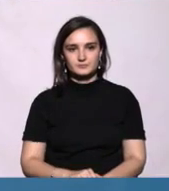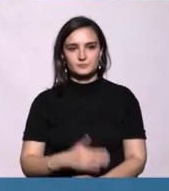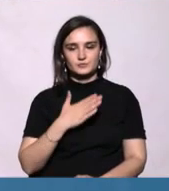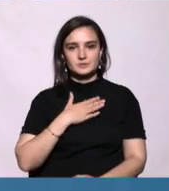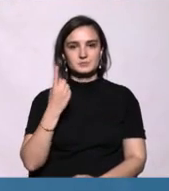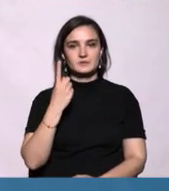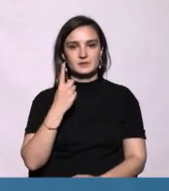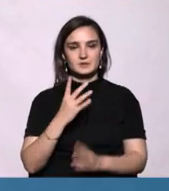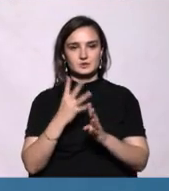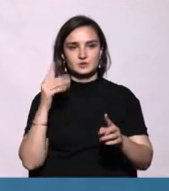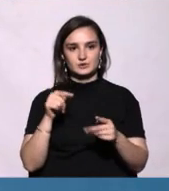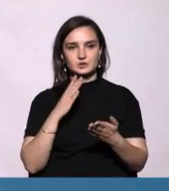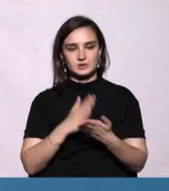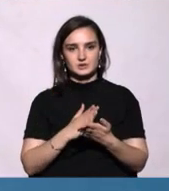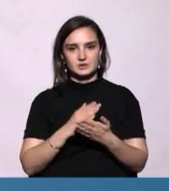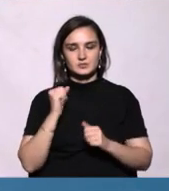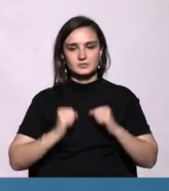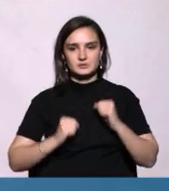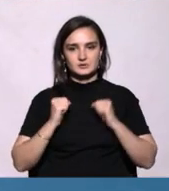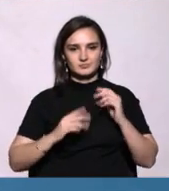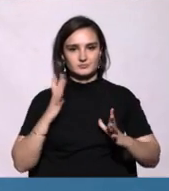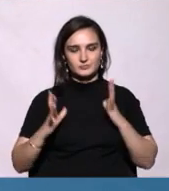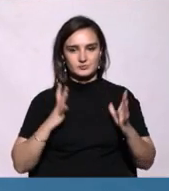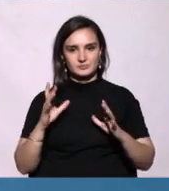first one is go to the gym.